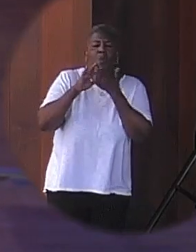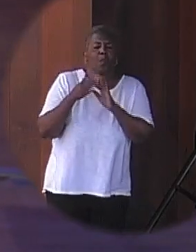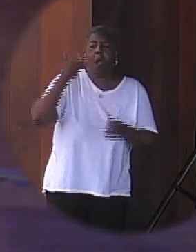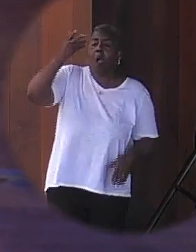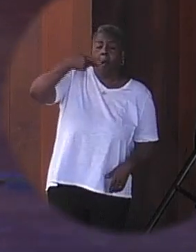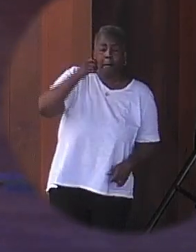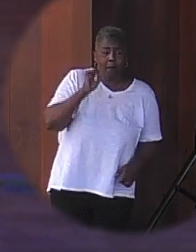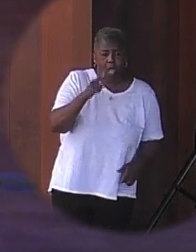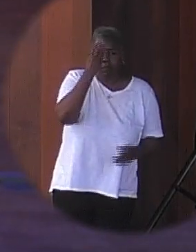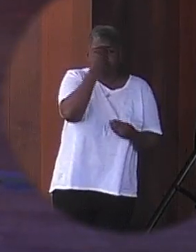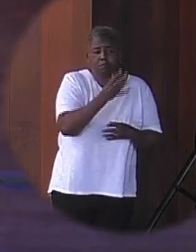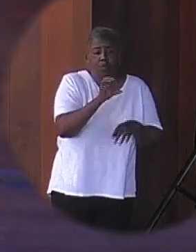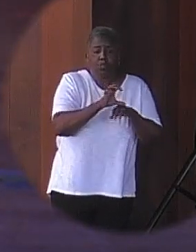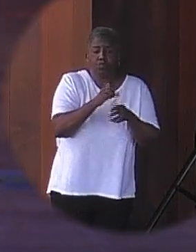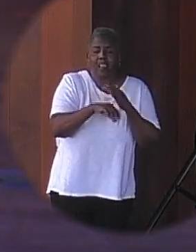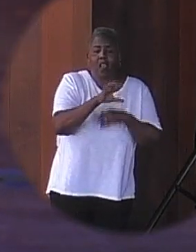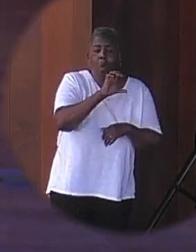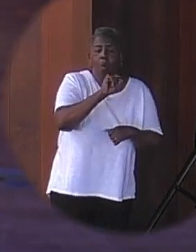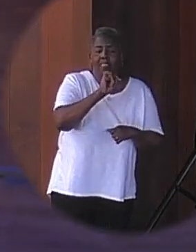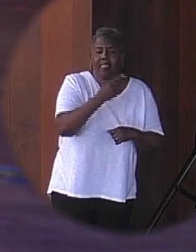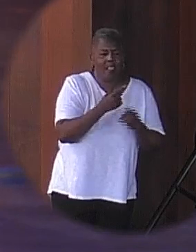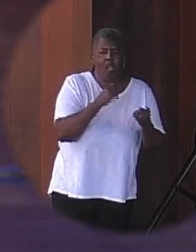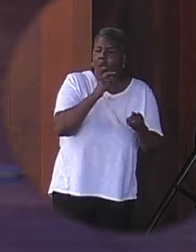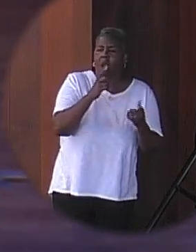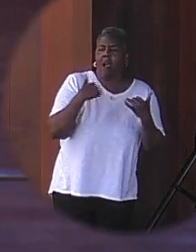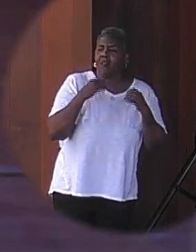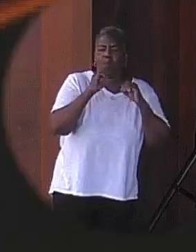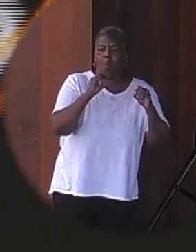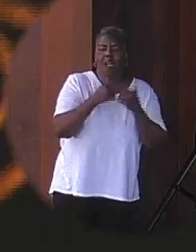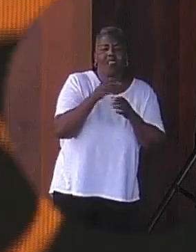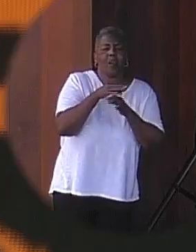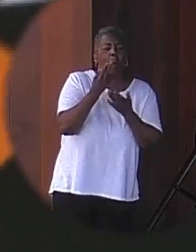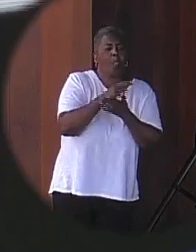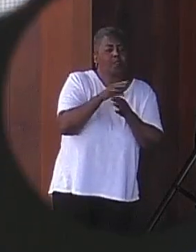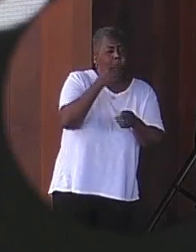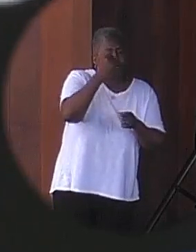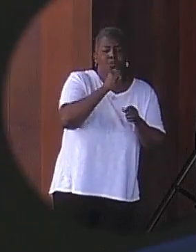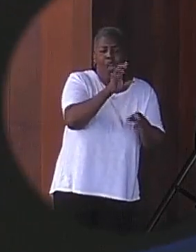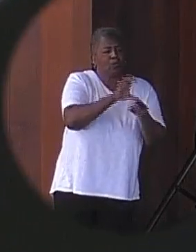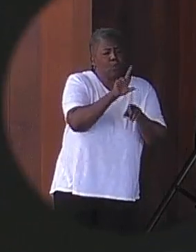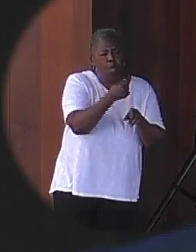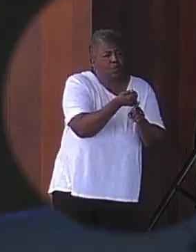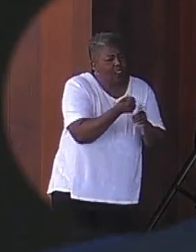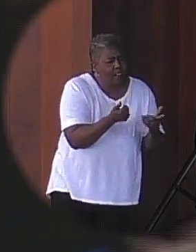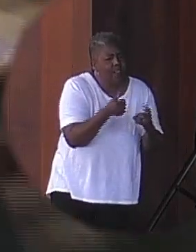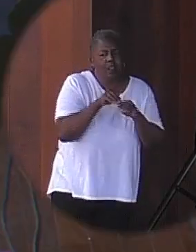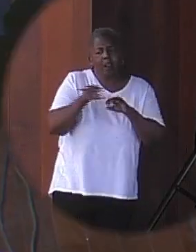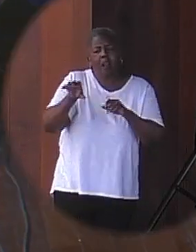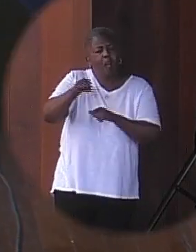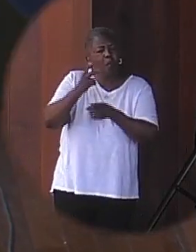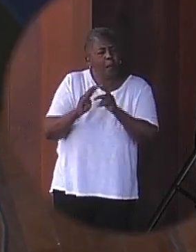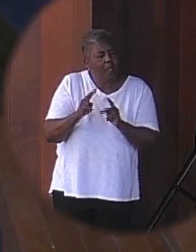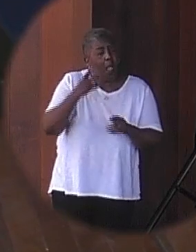church in Corinth, nobody has every gift of the Holy Spirit because you ain't a church all by yourself.